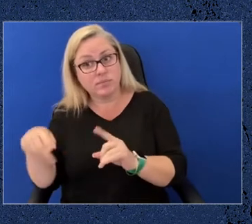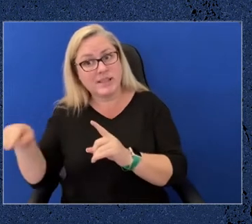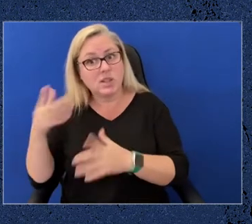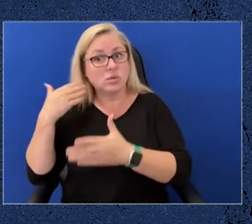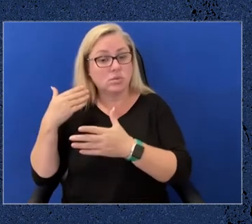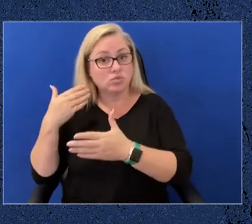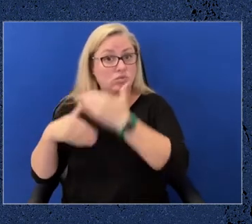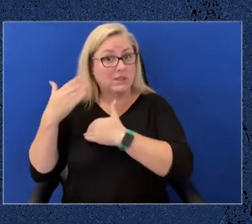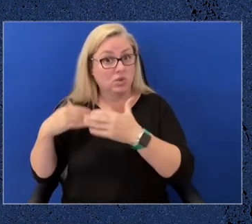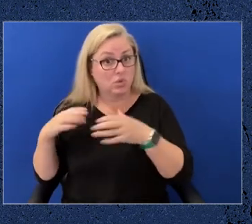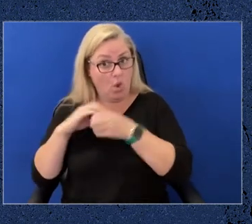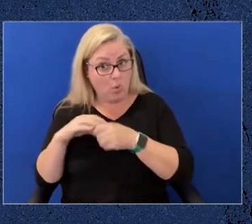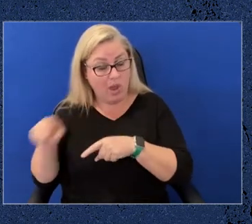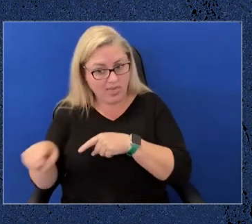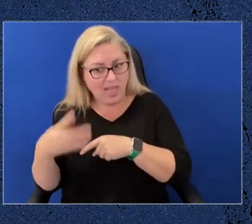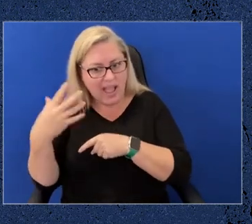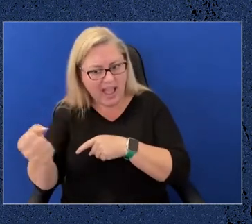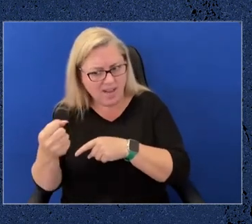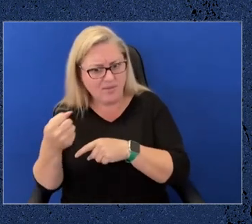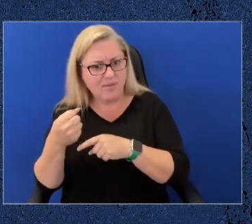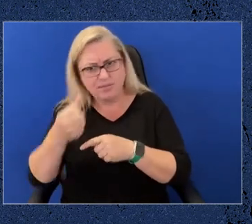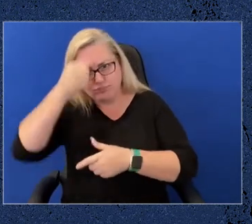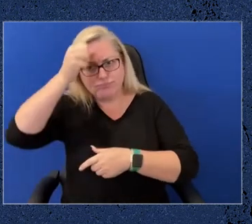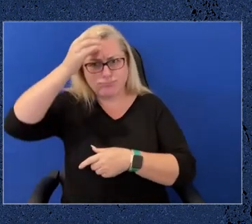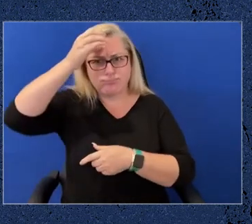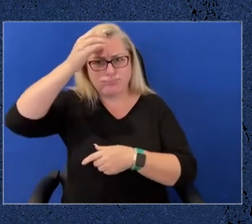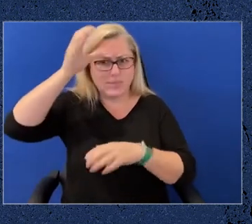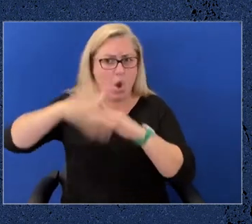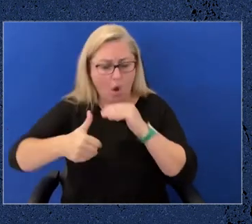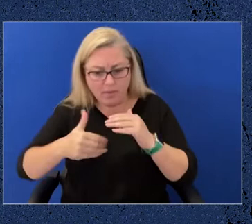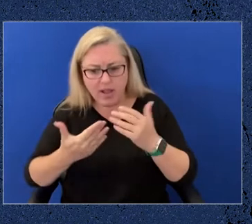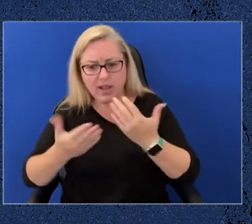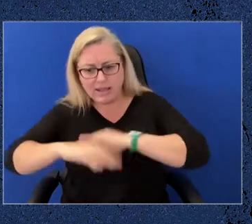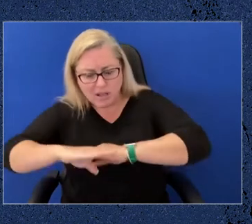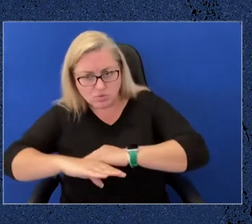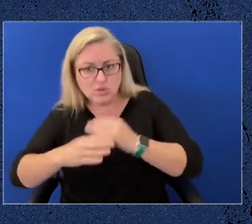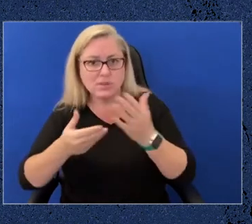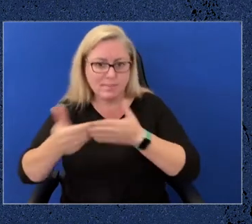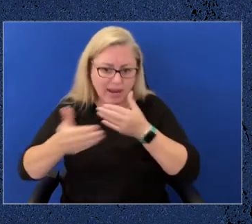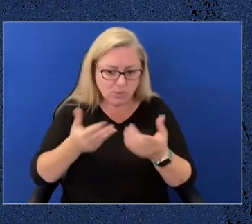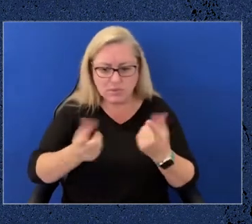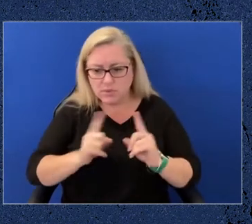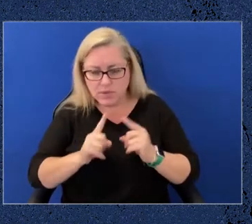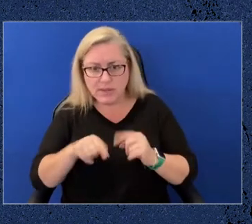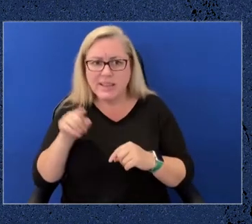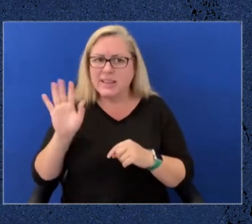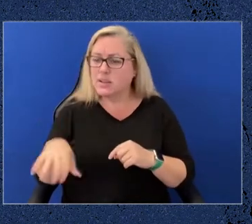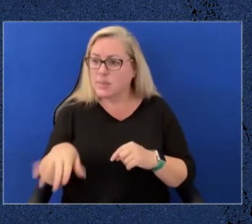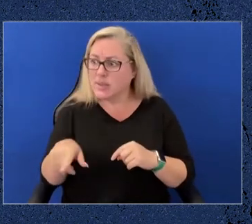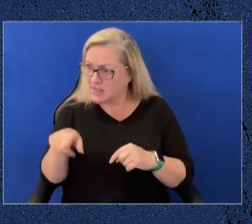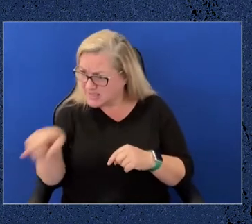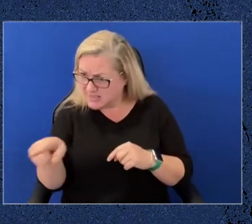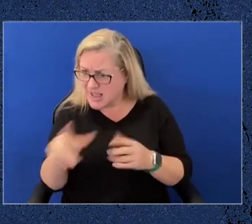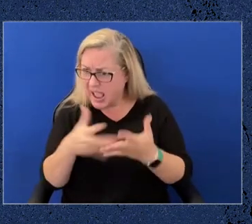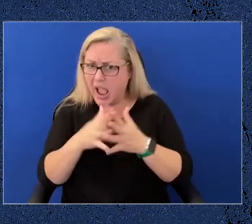of knowledge about where their country they're in and the management they've done, and you propose the question, how do we prove this is not